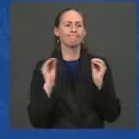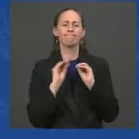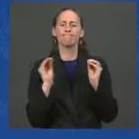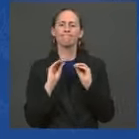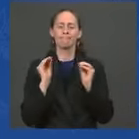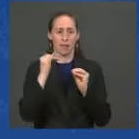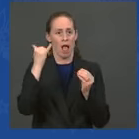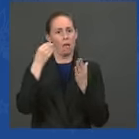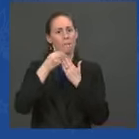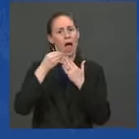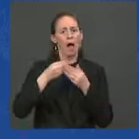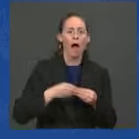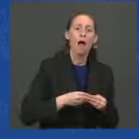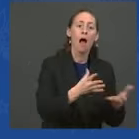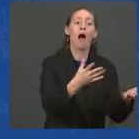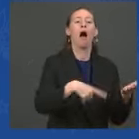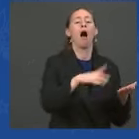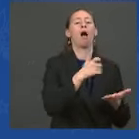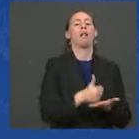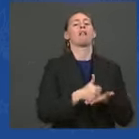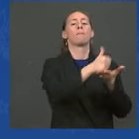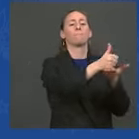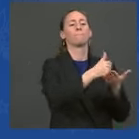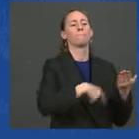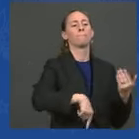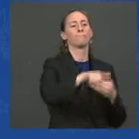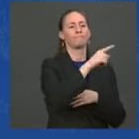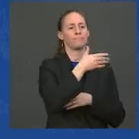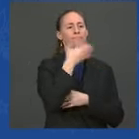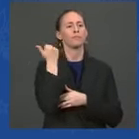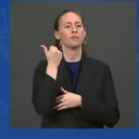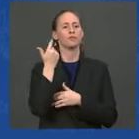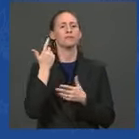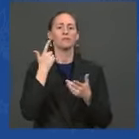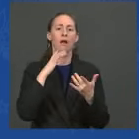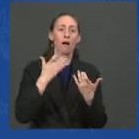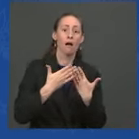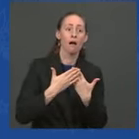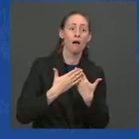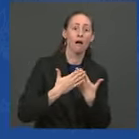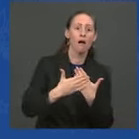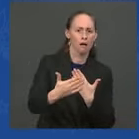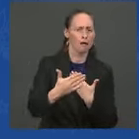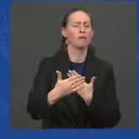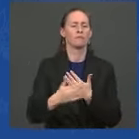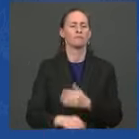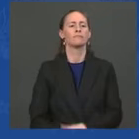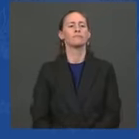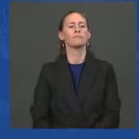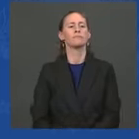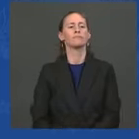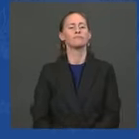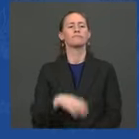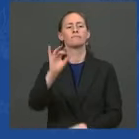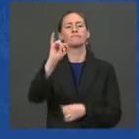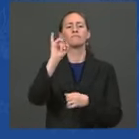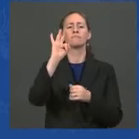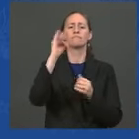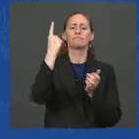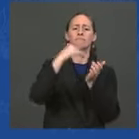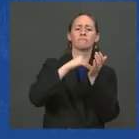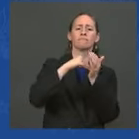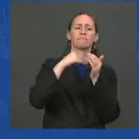So you'd get that back over the years. You get, if you only had $1,000 in taxes and you had 3